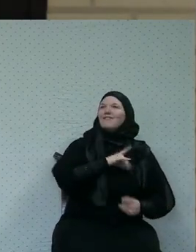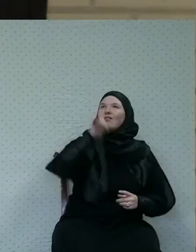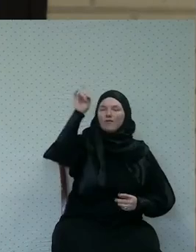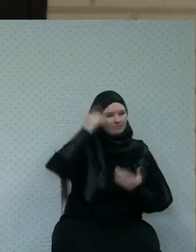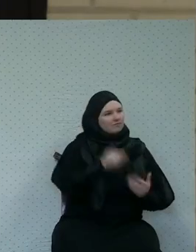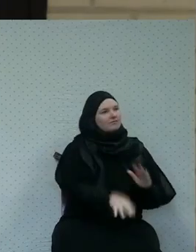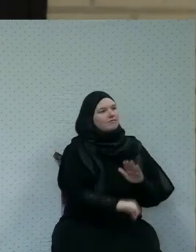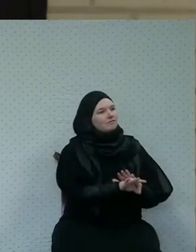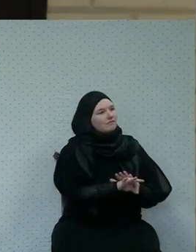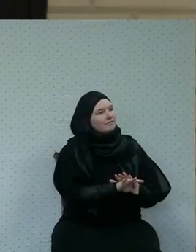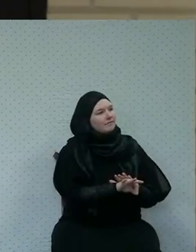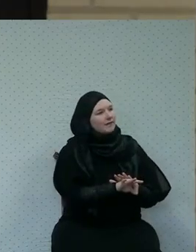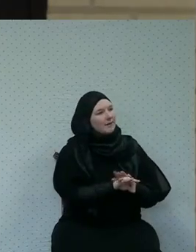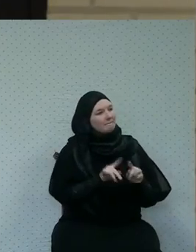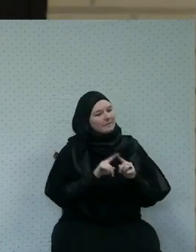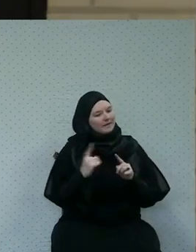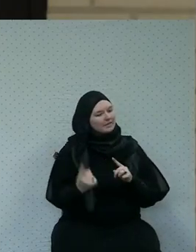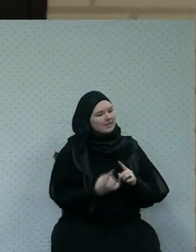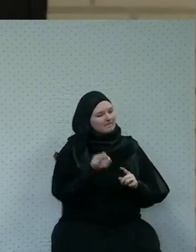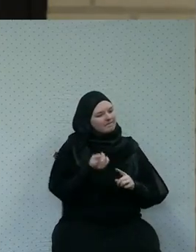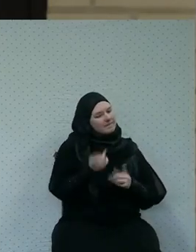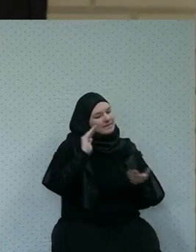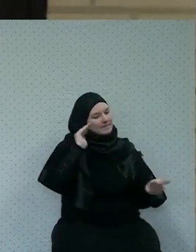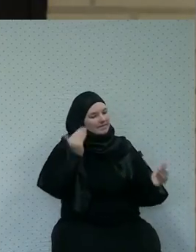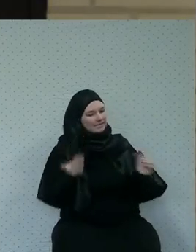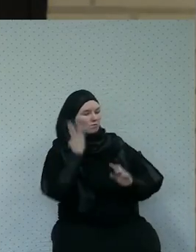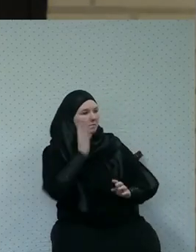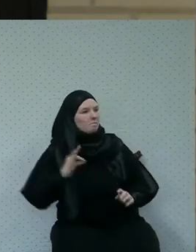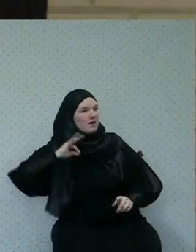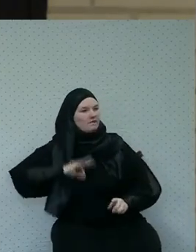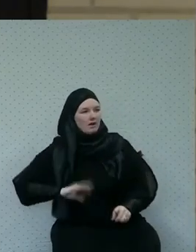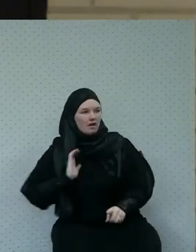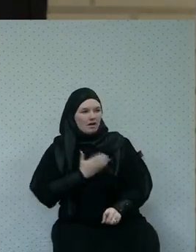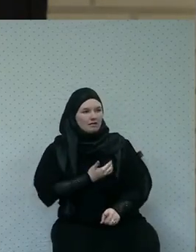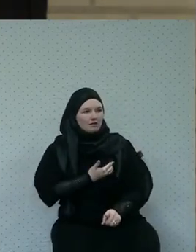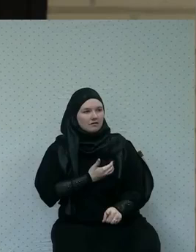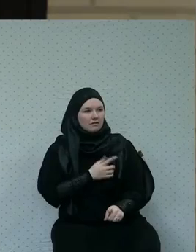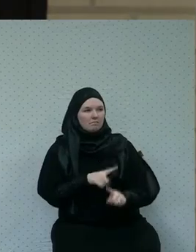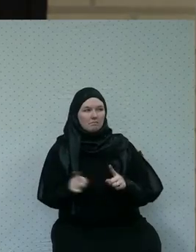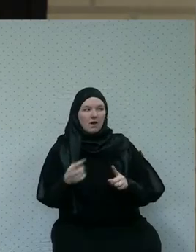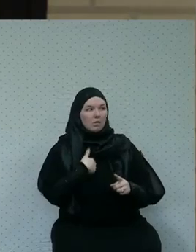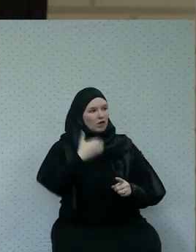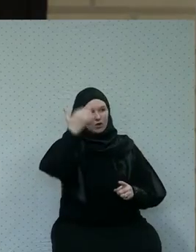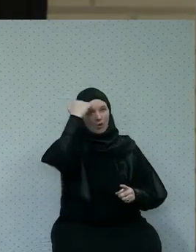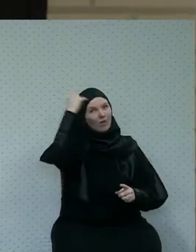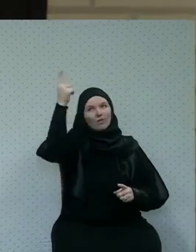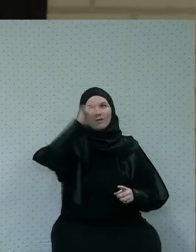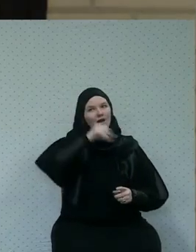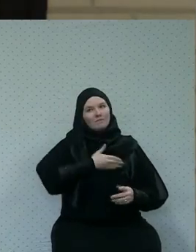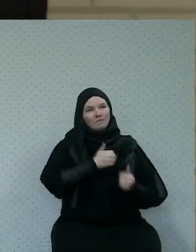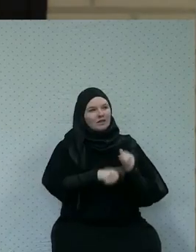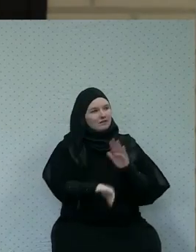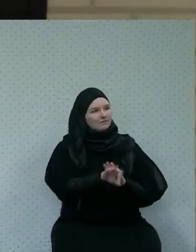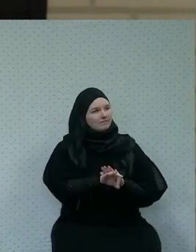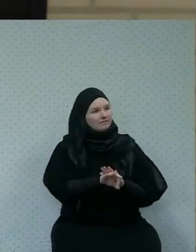when something seems to be in our interest, but we know that it is not pleasing to Allah, we